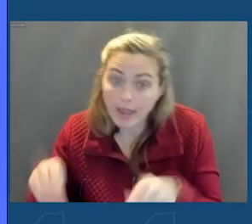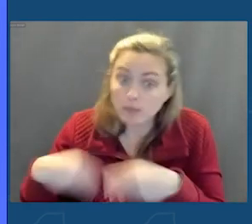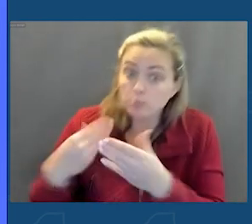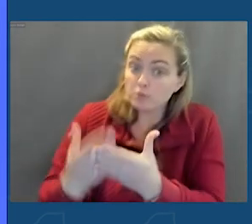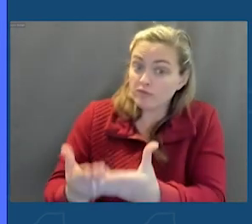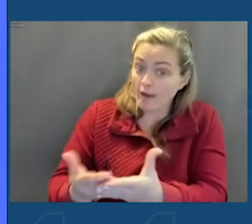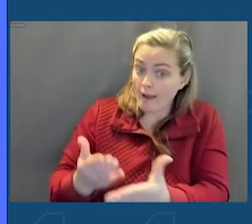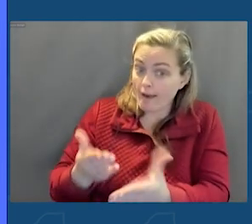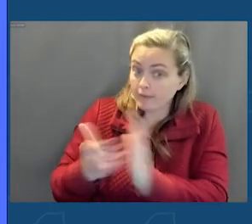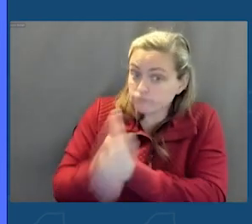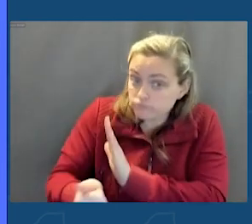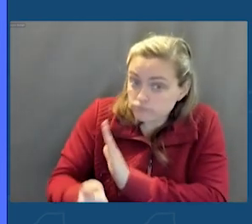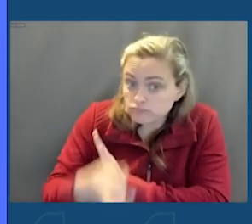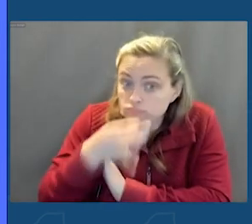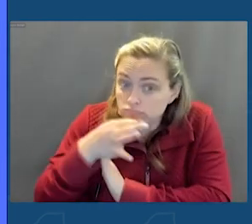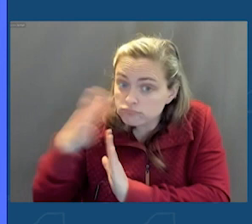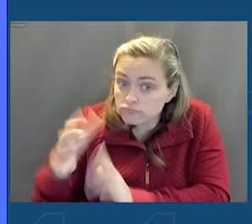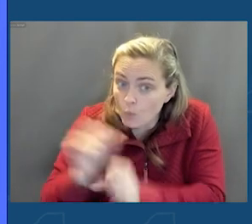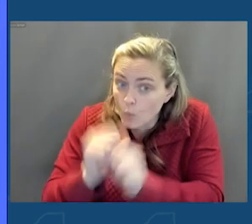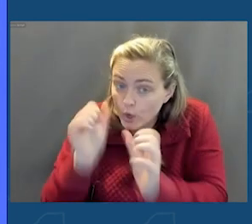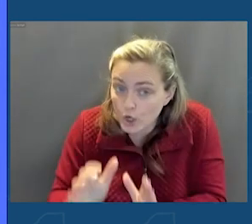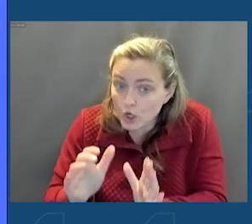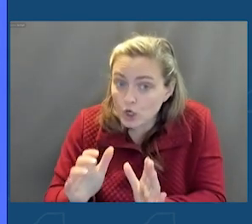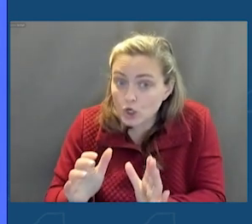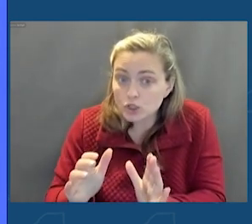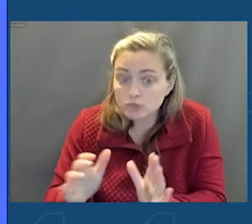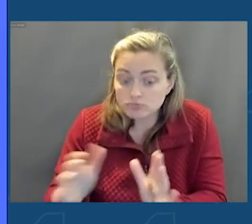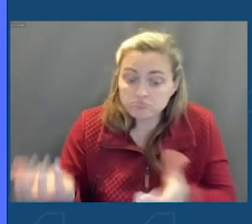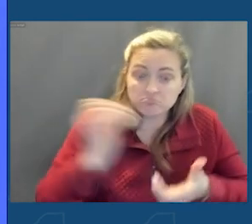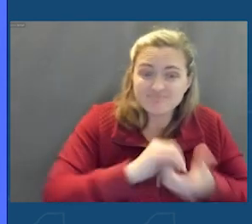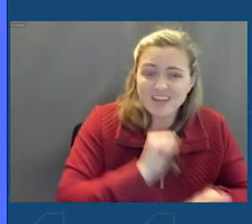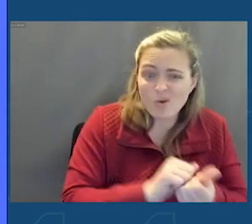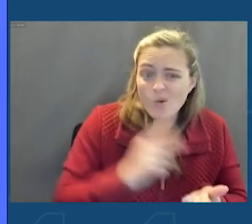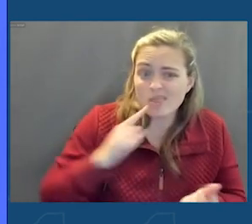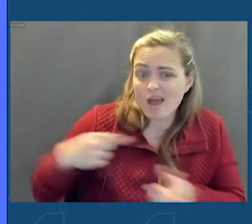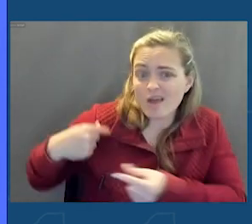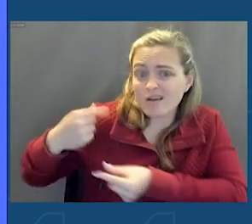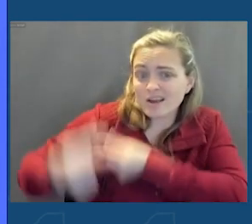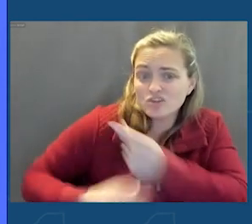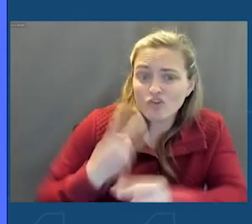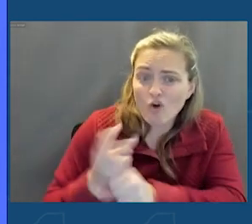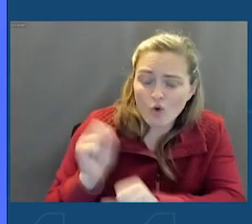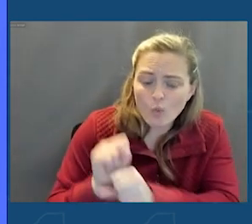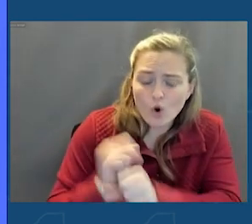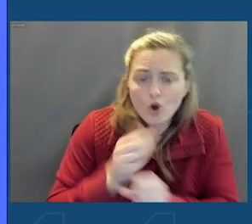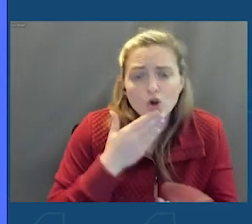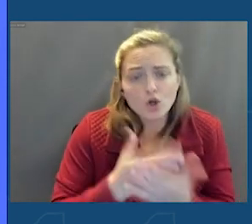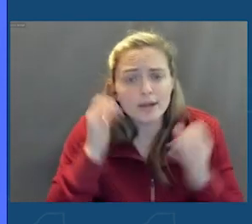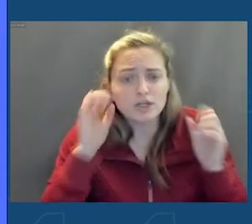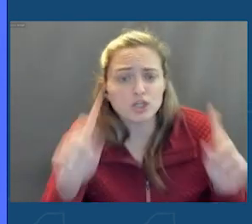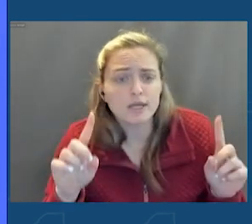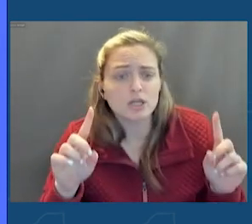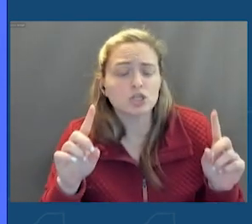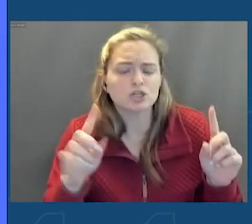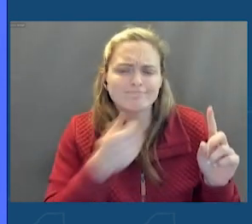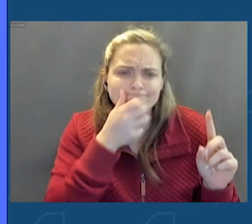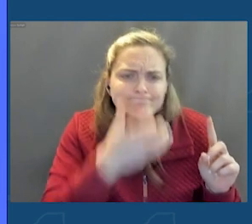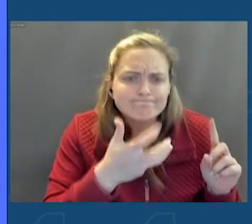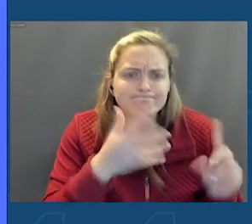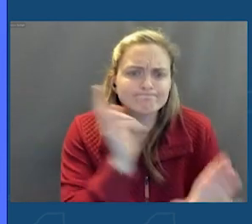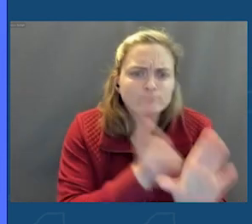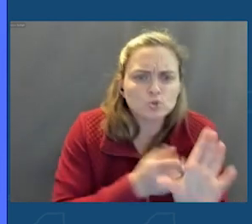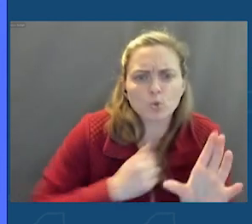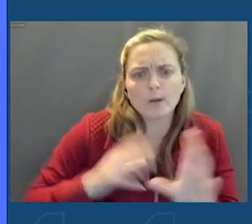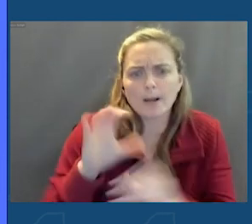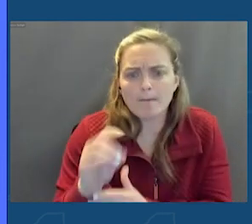York State with that heritage, that legacy of hard work and great education and this willingness to just join a company and be a company